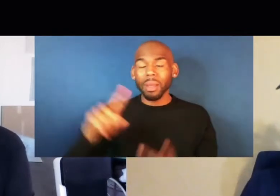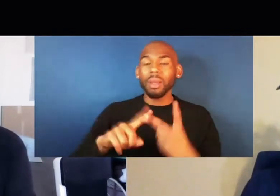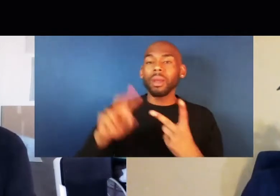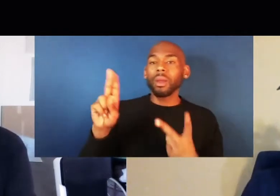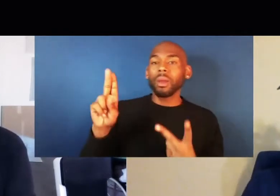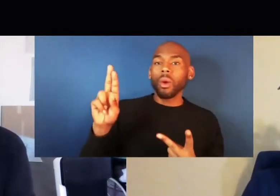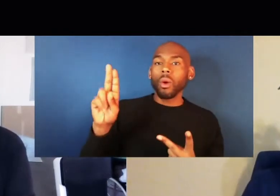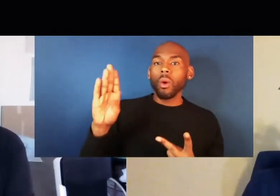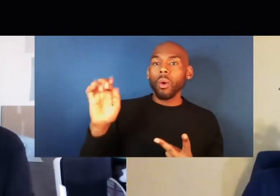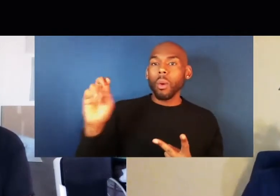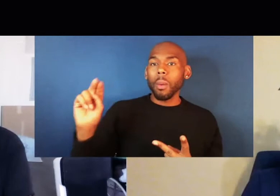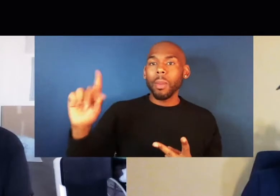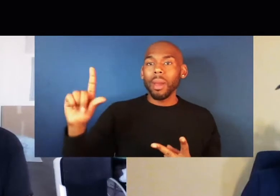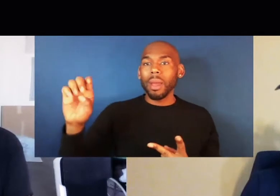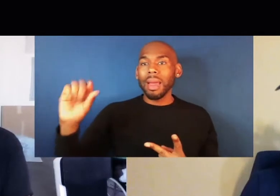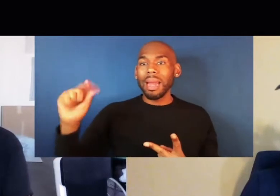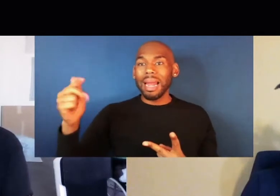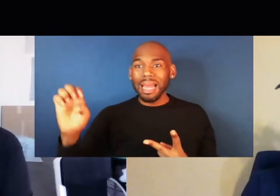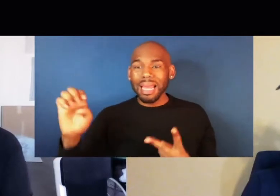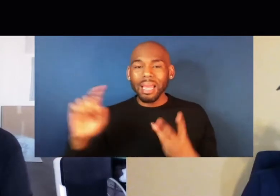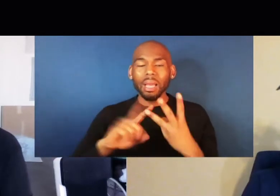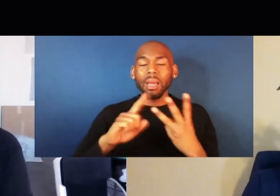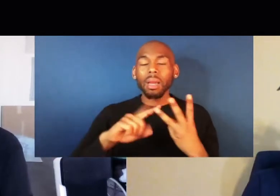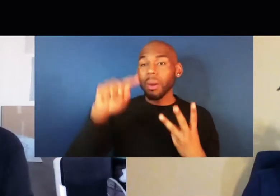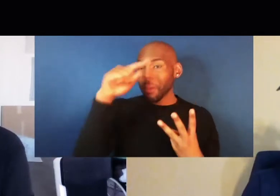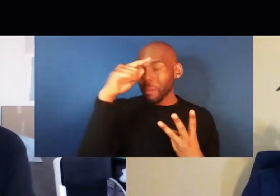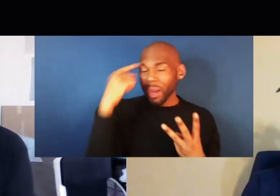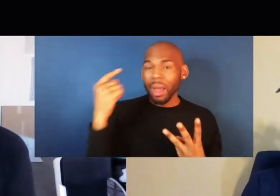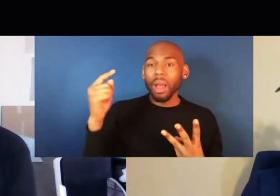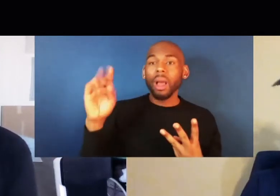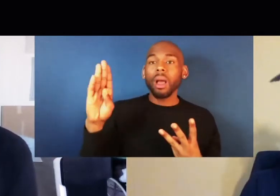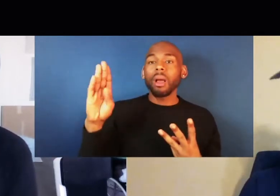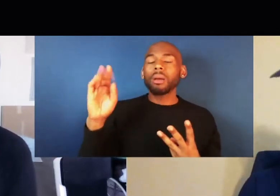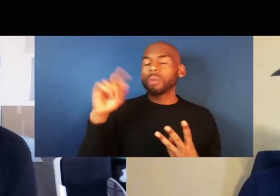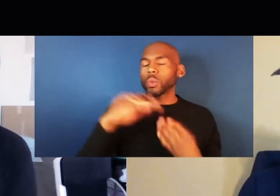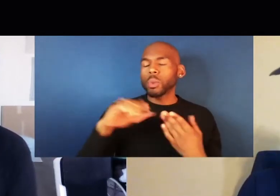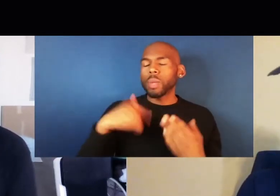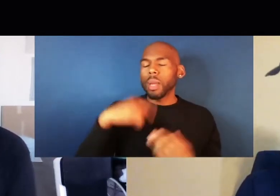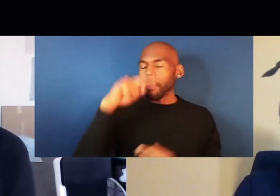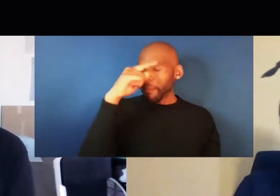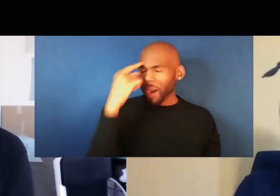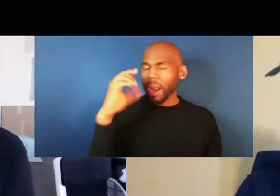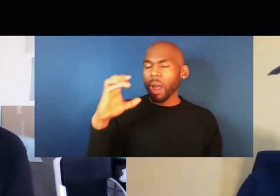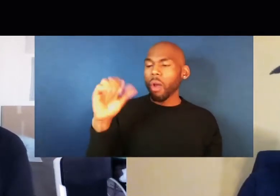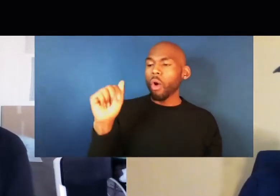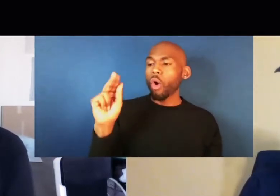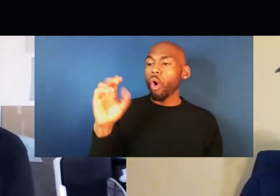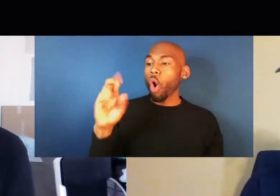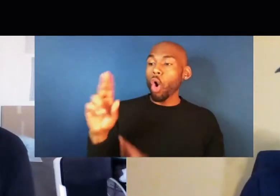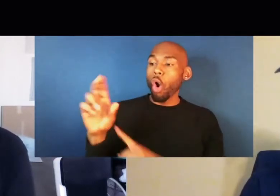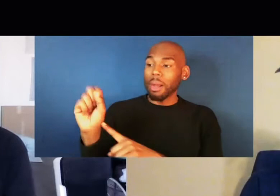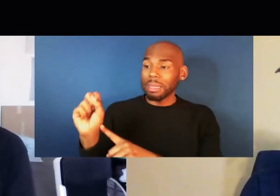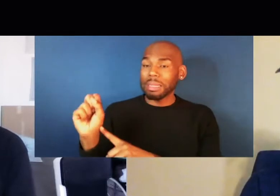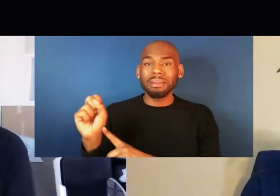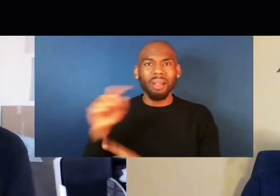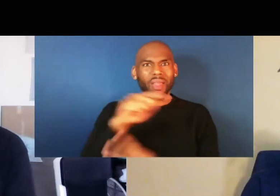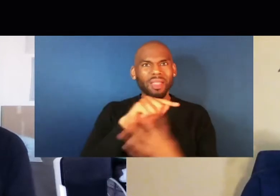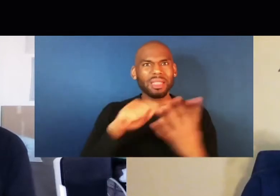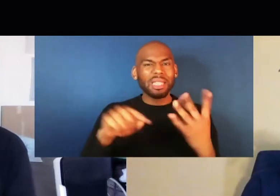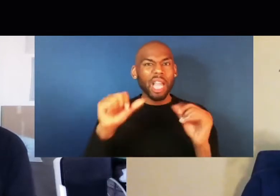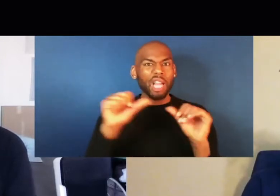and the Urban League and the Black Caucus. Those are the kind of institutions that need